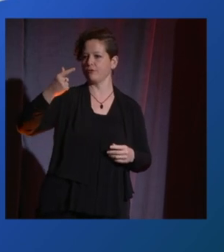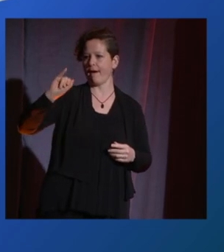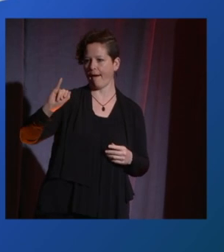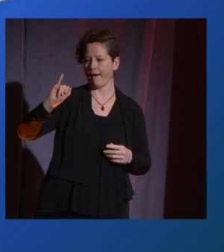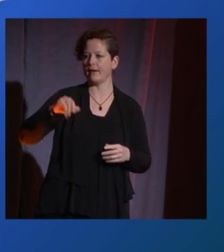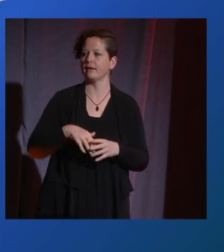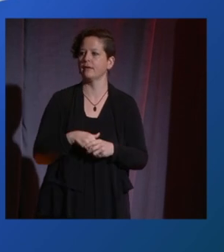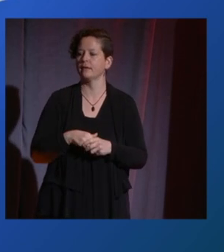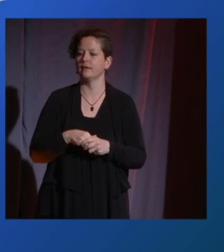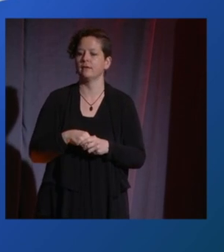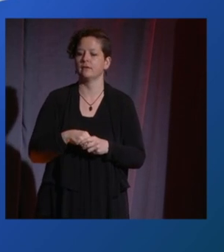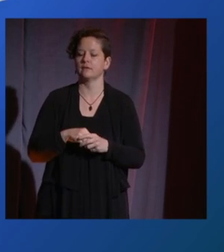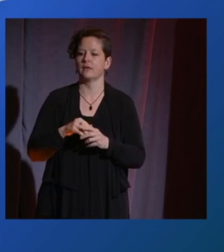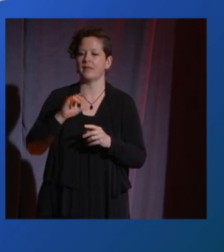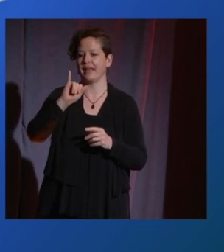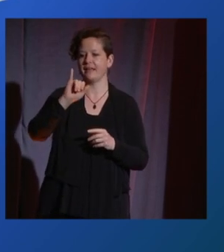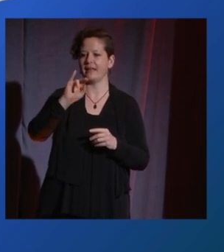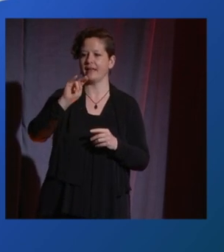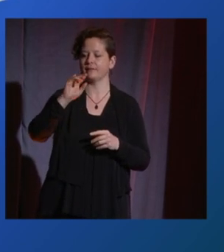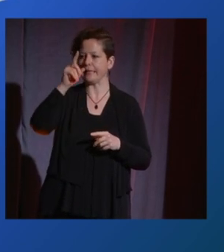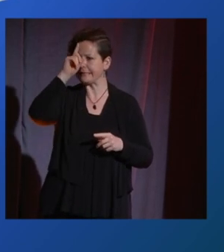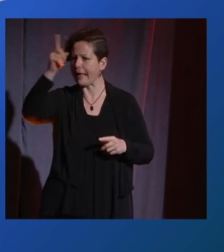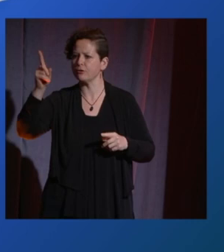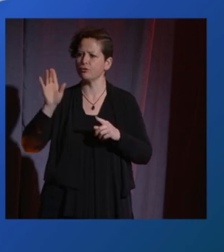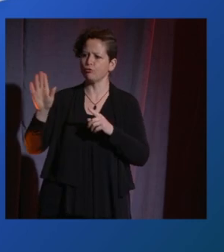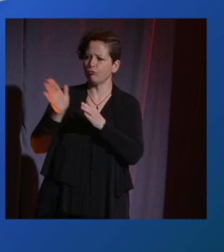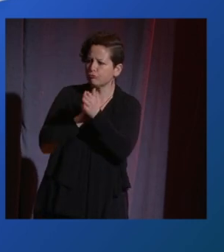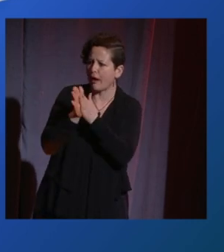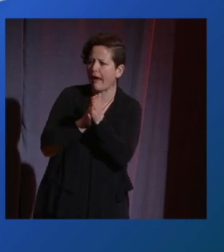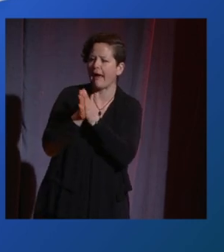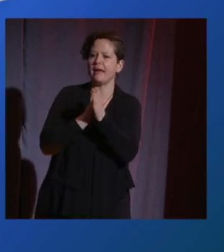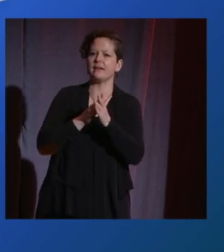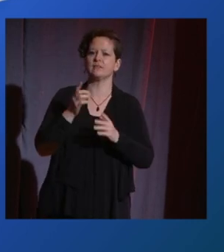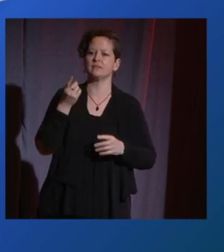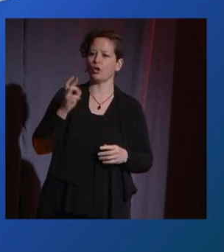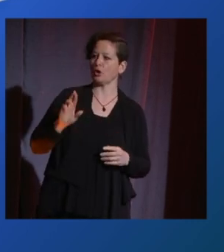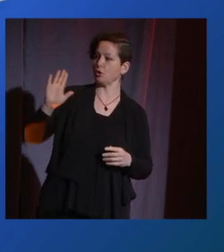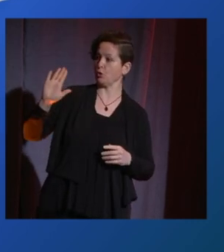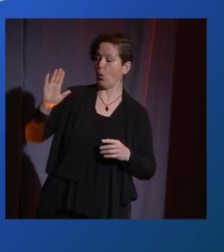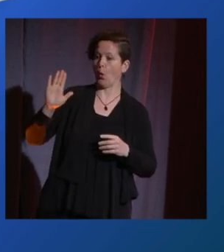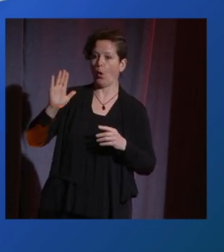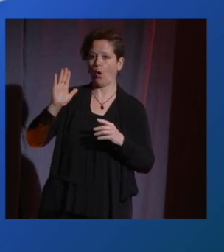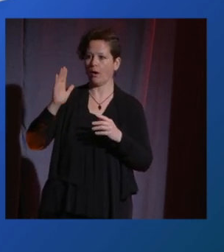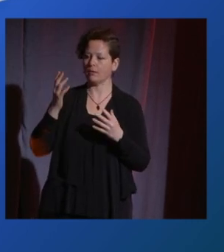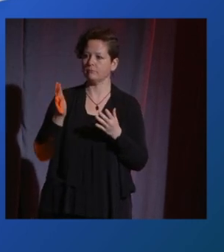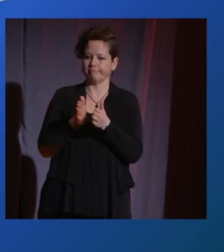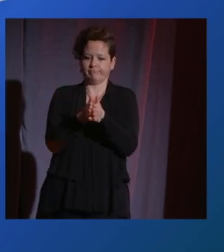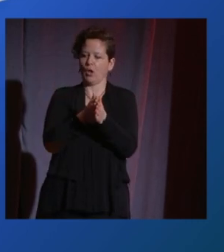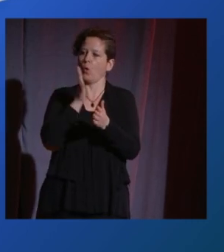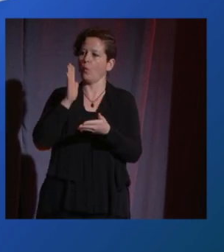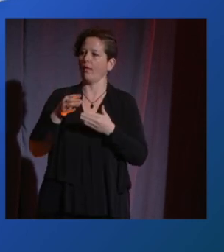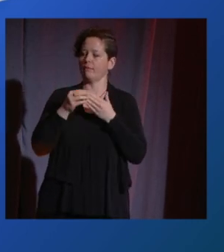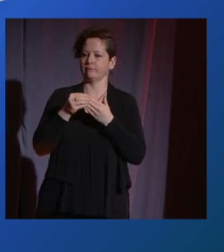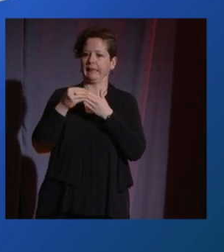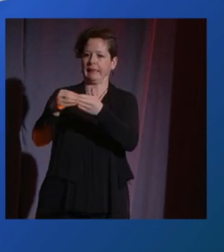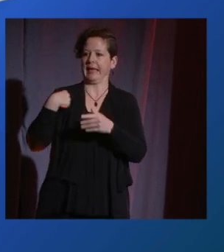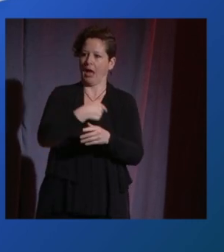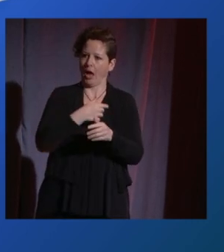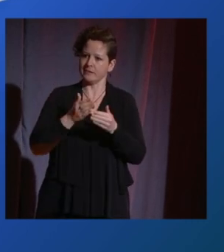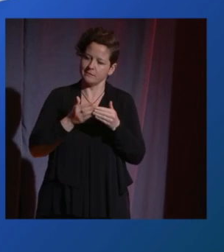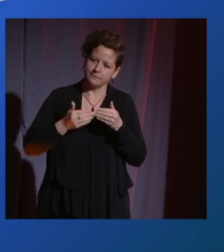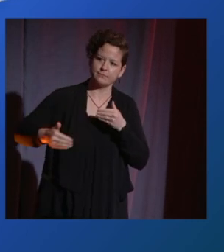the intelligence the ambition the drive your expertise is going to take us far so we're thrilled at this fifth Geo